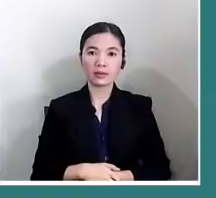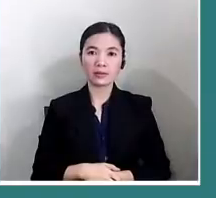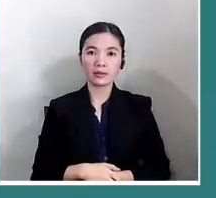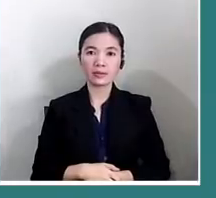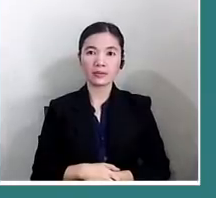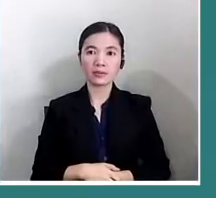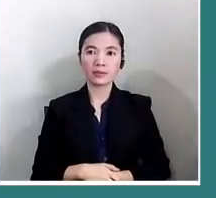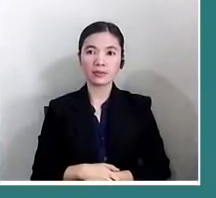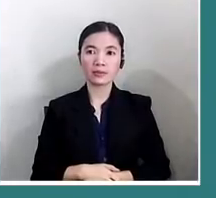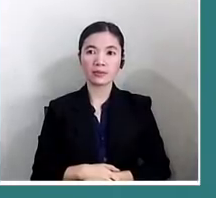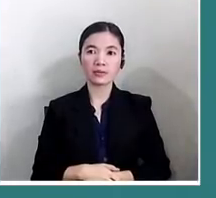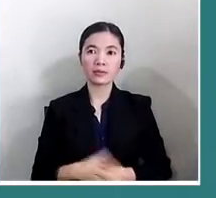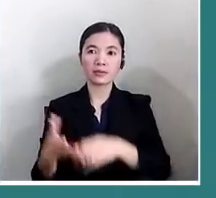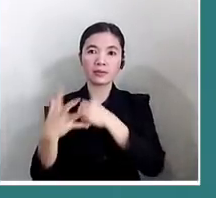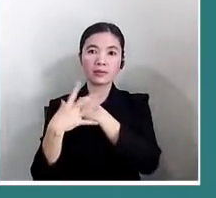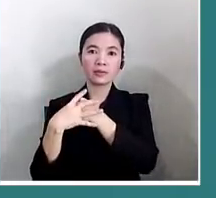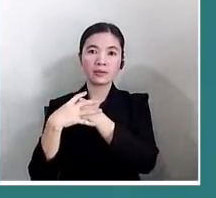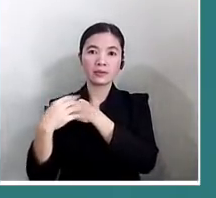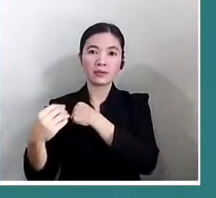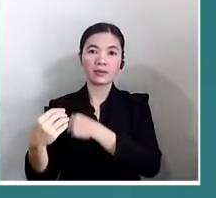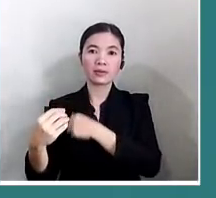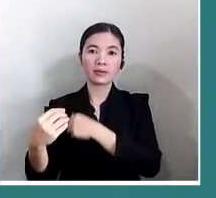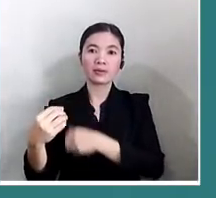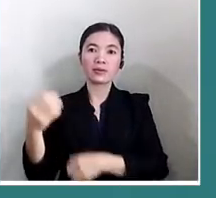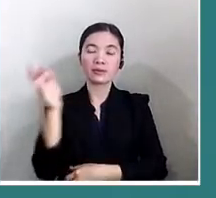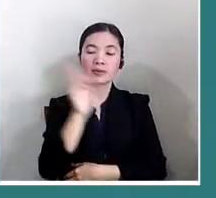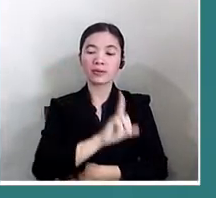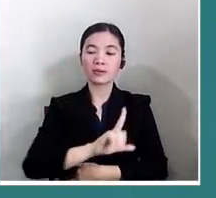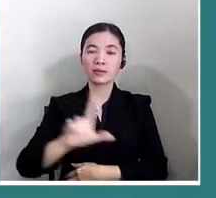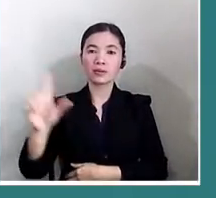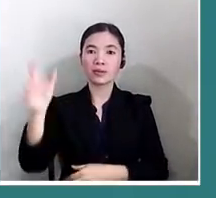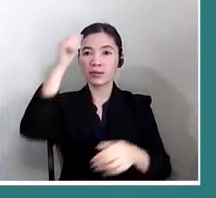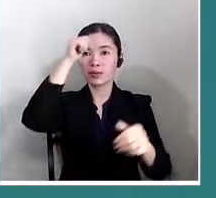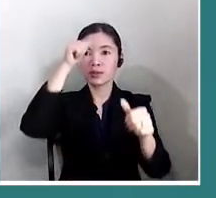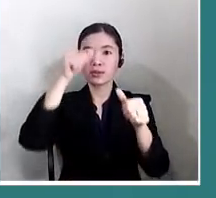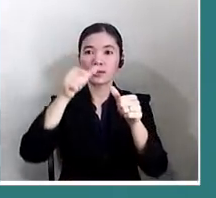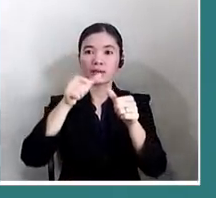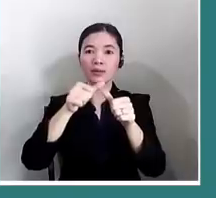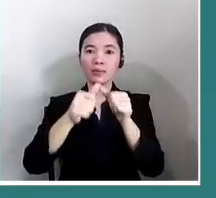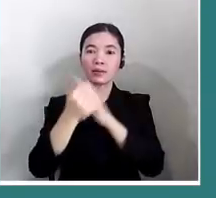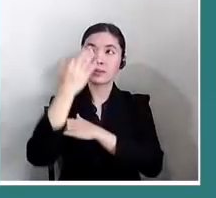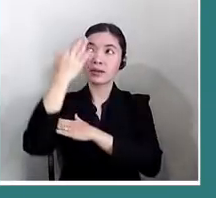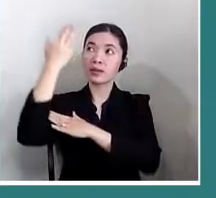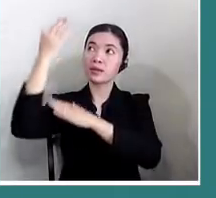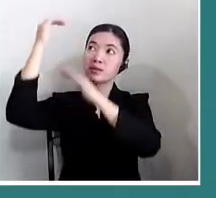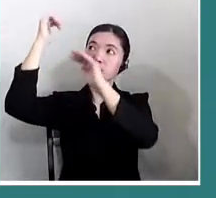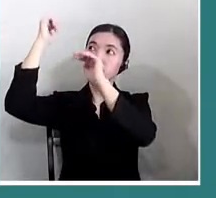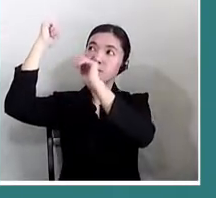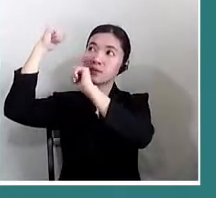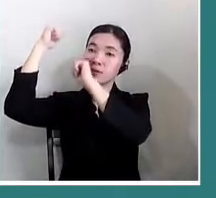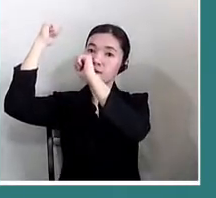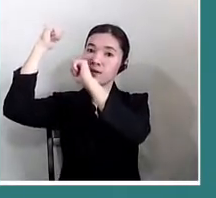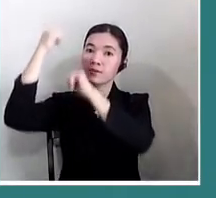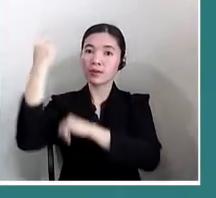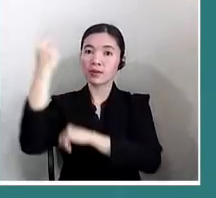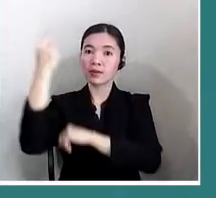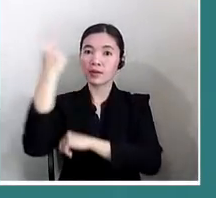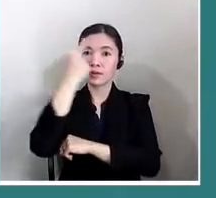The Lord remembers His covenant